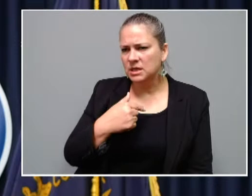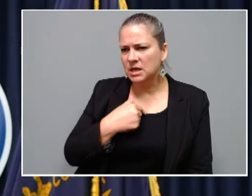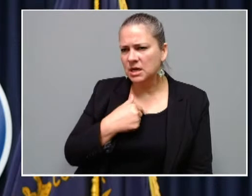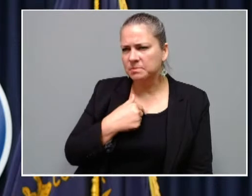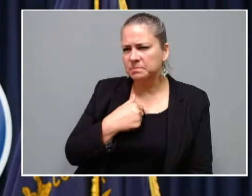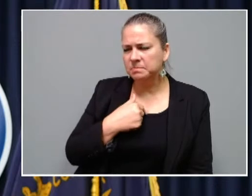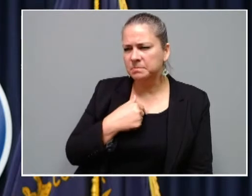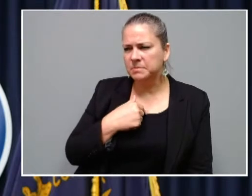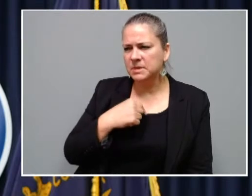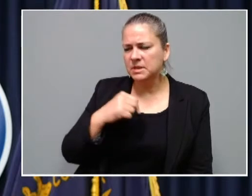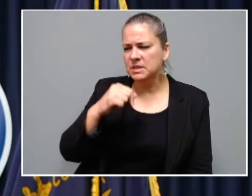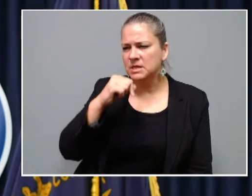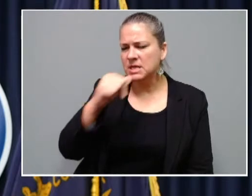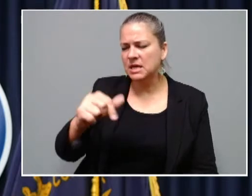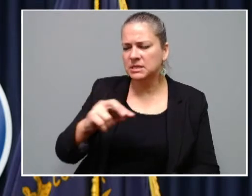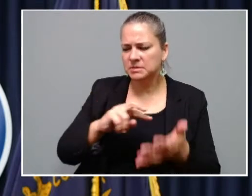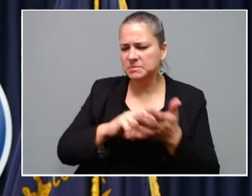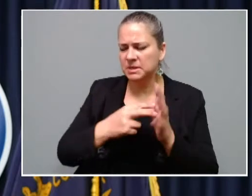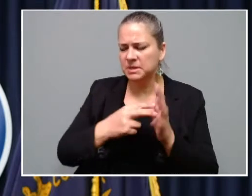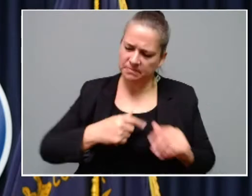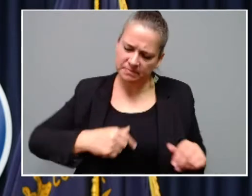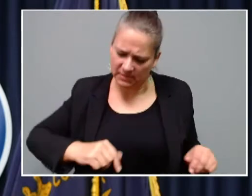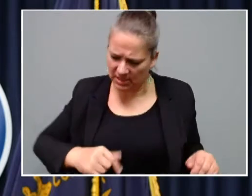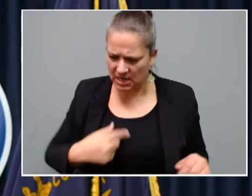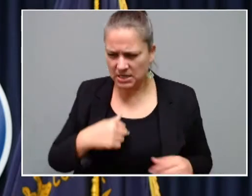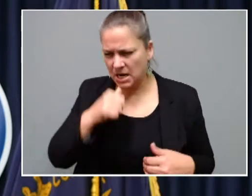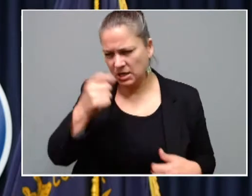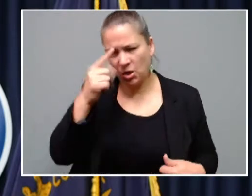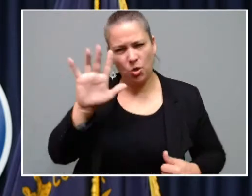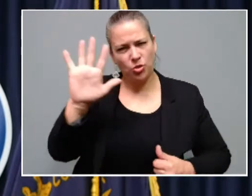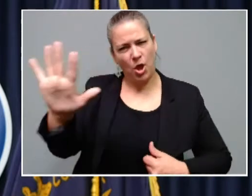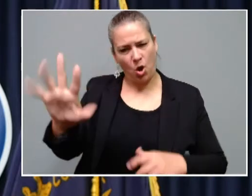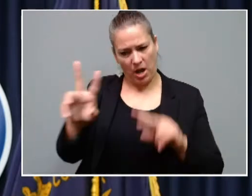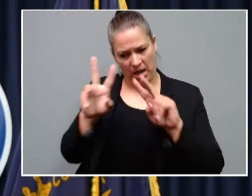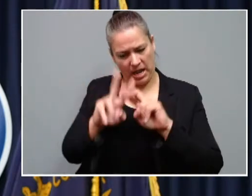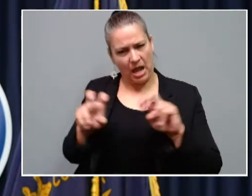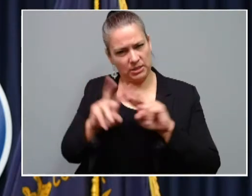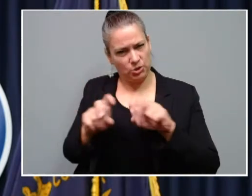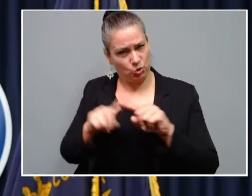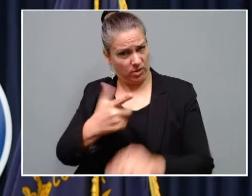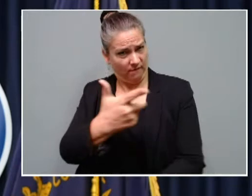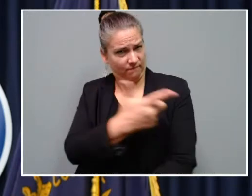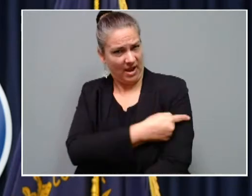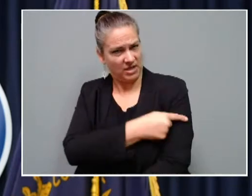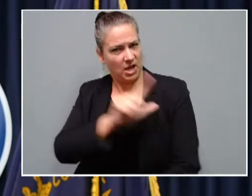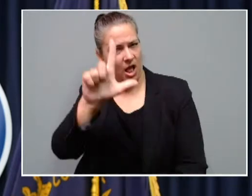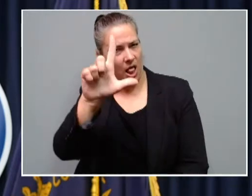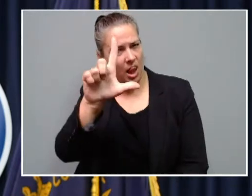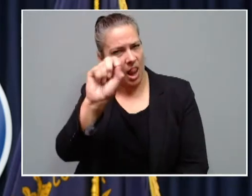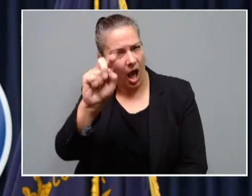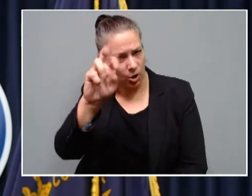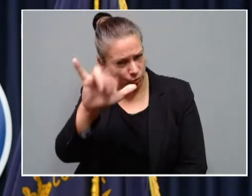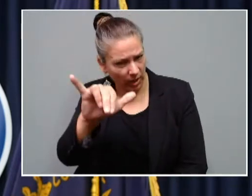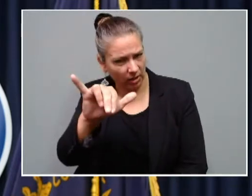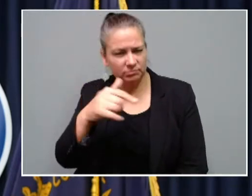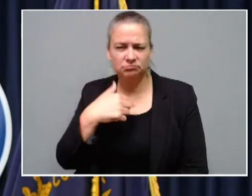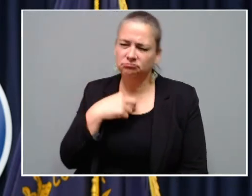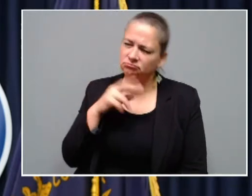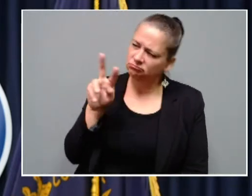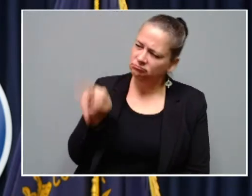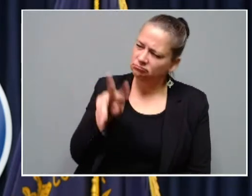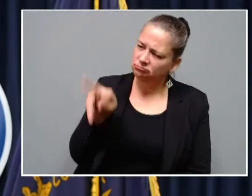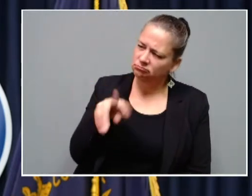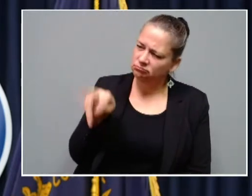question. This analysis suggested that vaccine lotteries didn't significantly